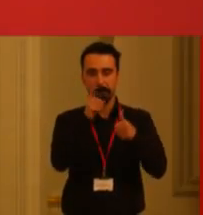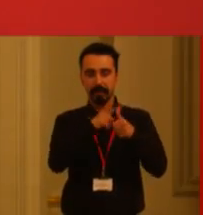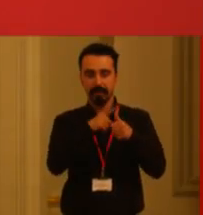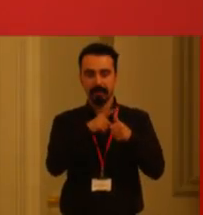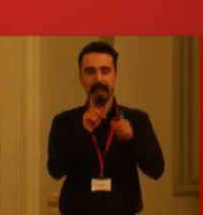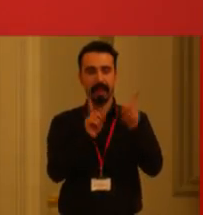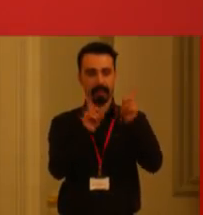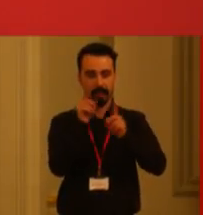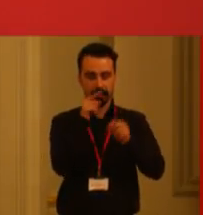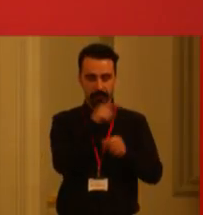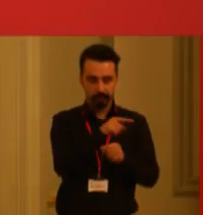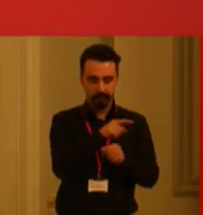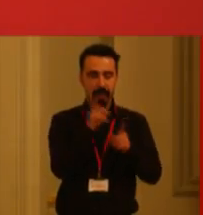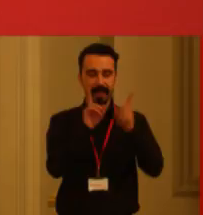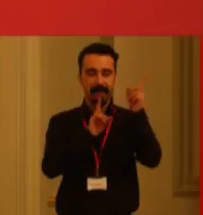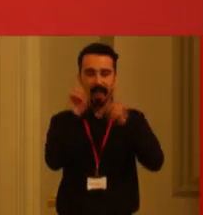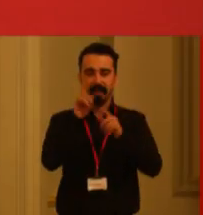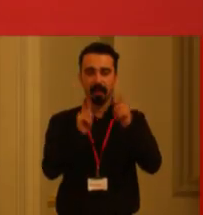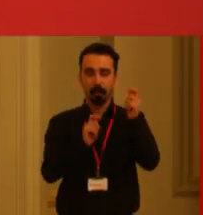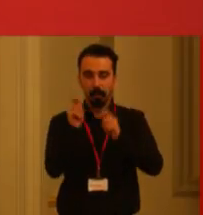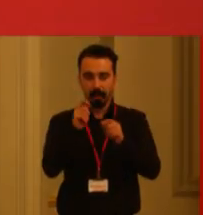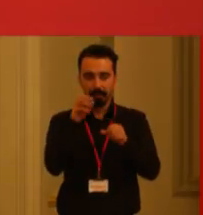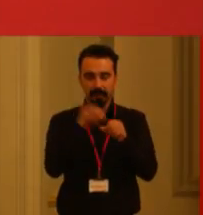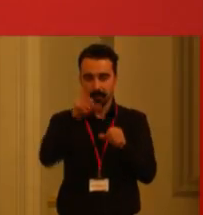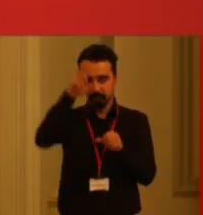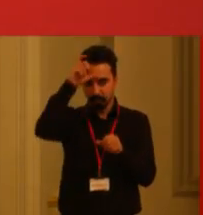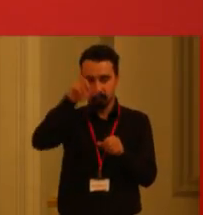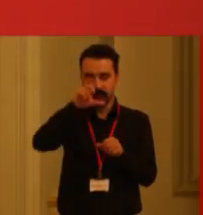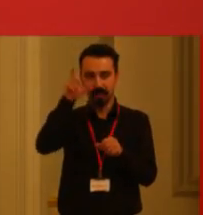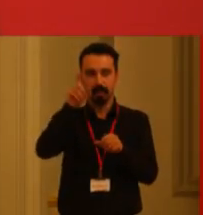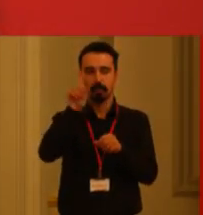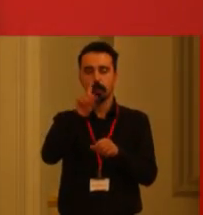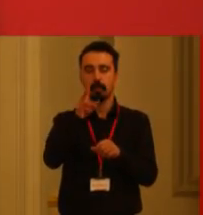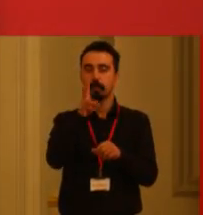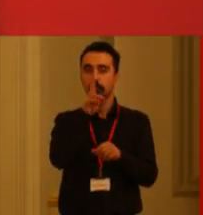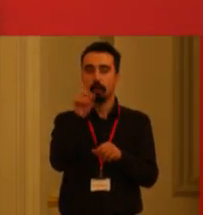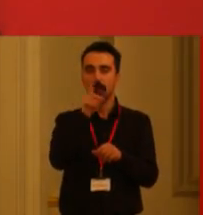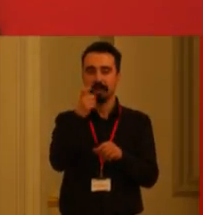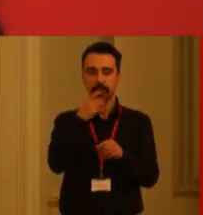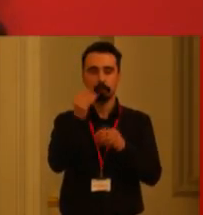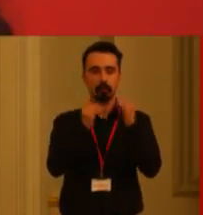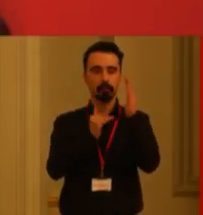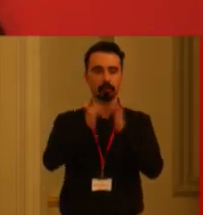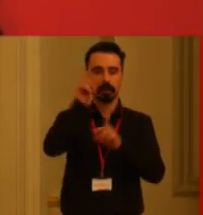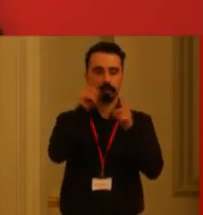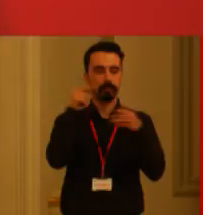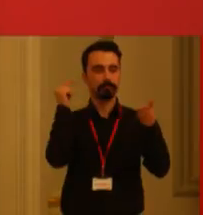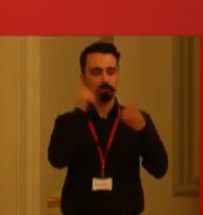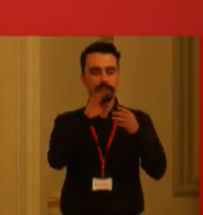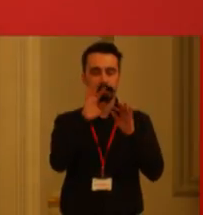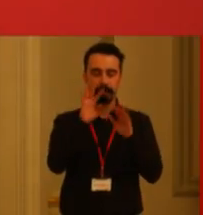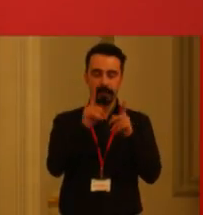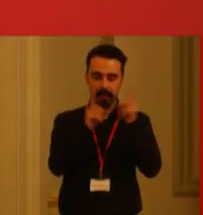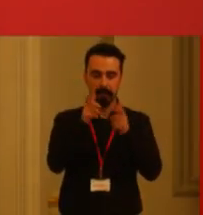that internet is one of the non-conventional means to participate. In the last decade or so, access